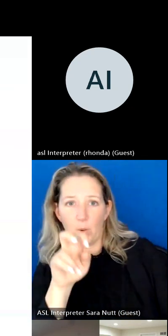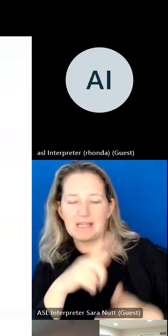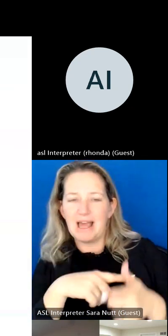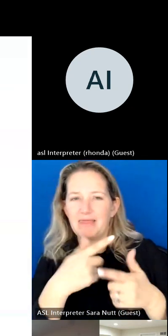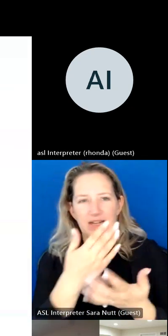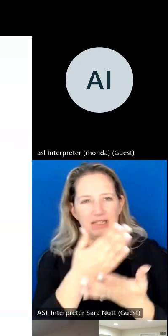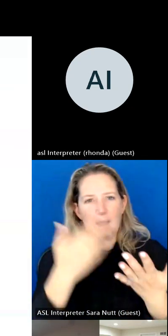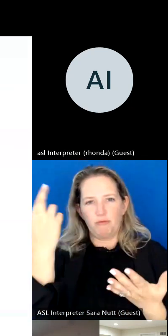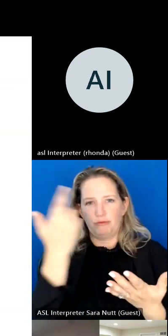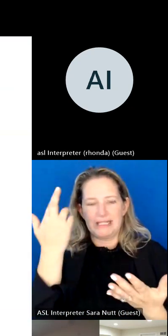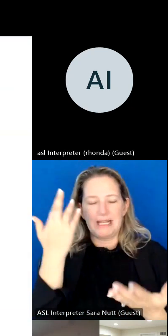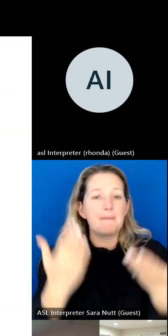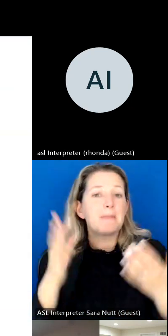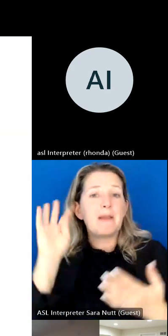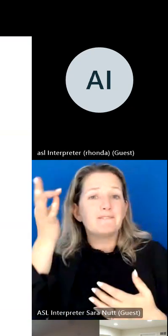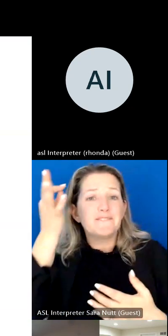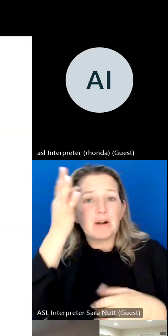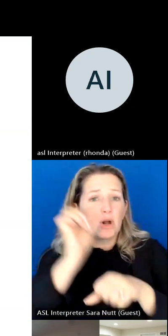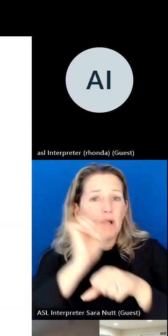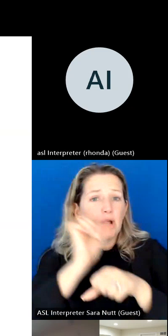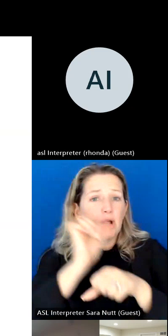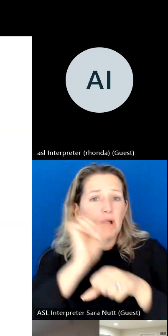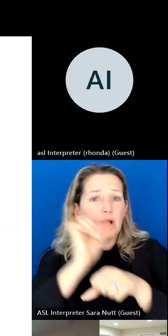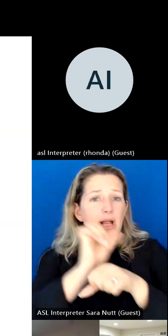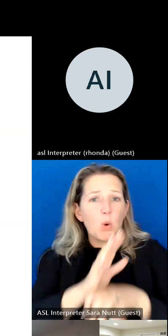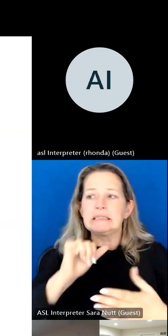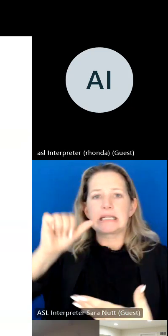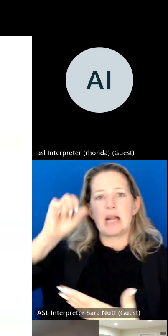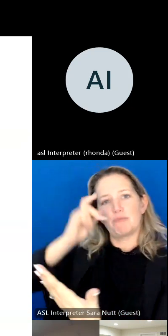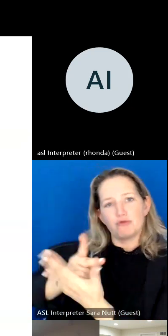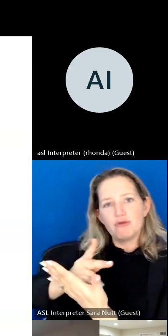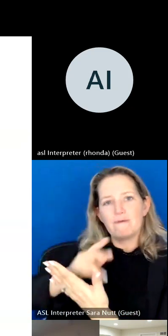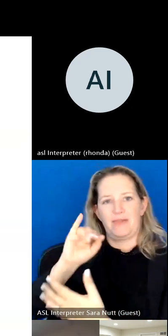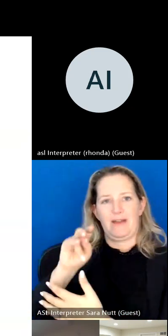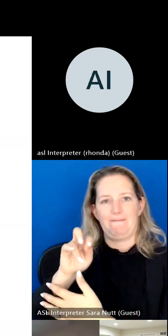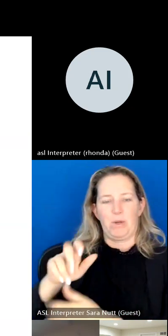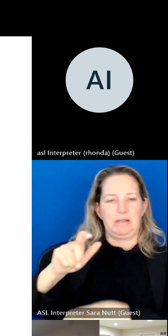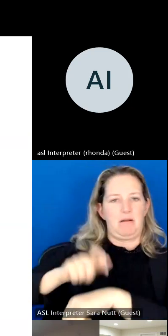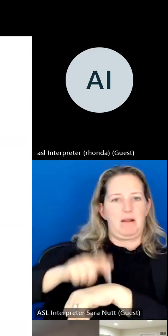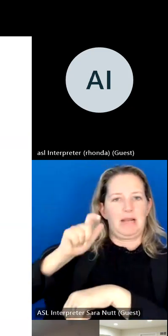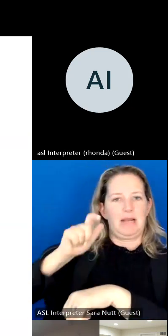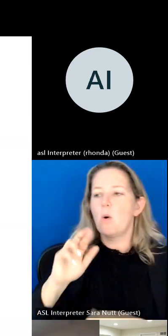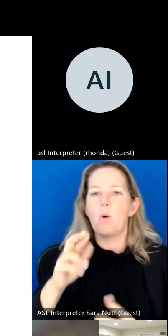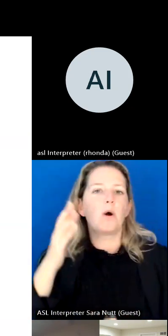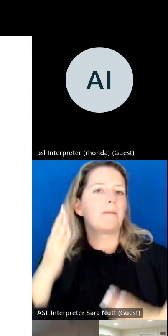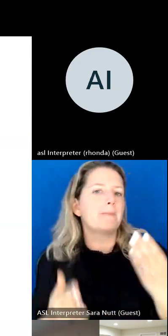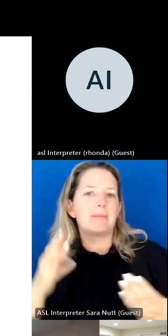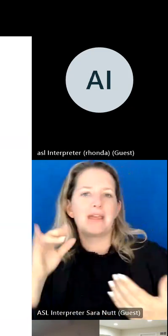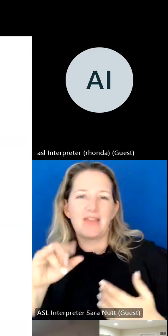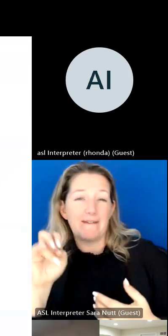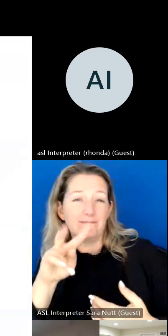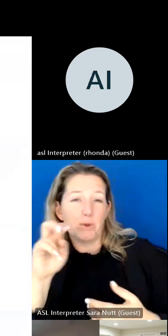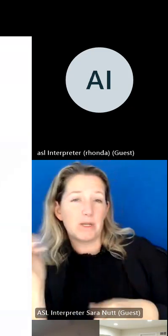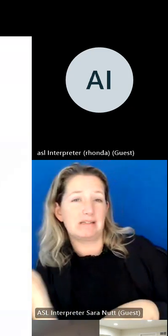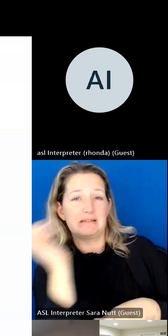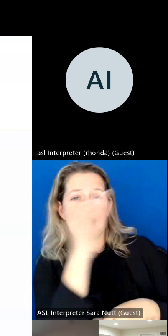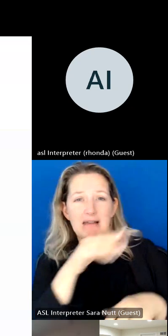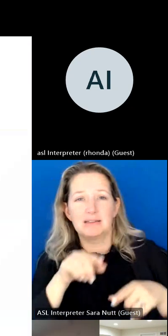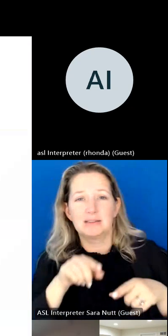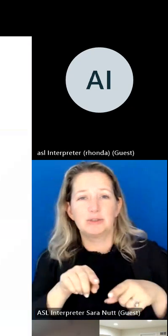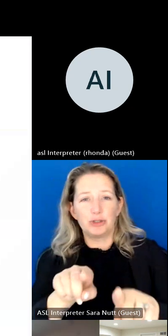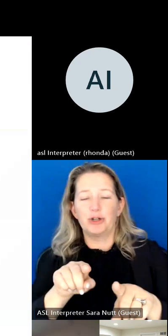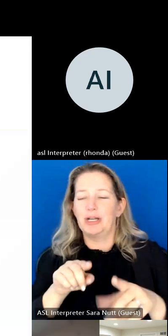employee doesn't approve the invoice in a timely manner, or maybe they just it came at the cross of the period.